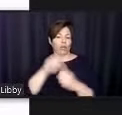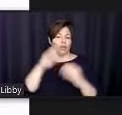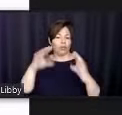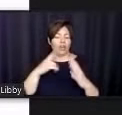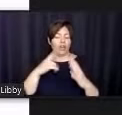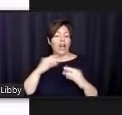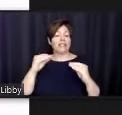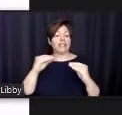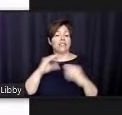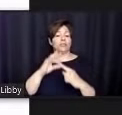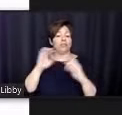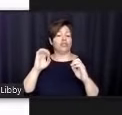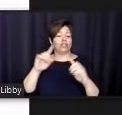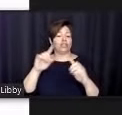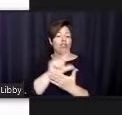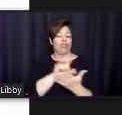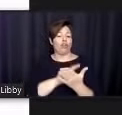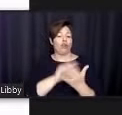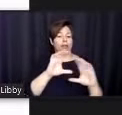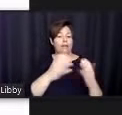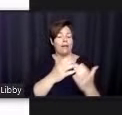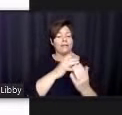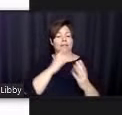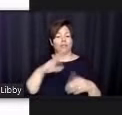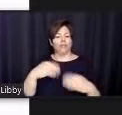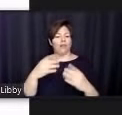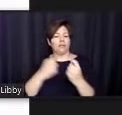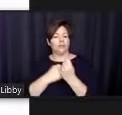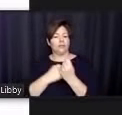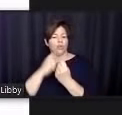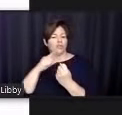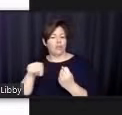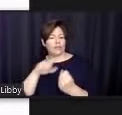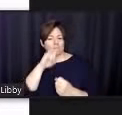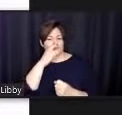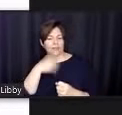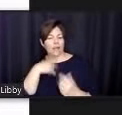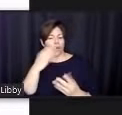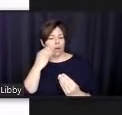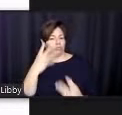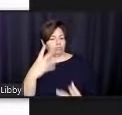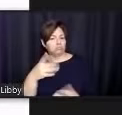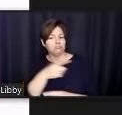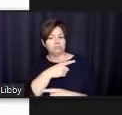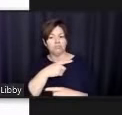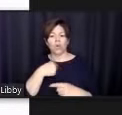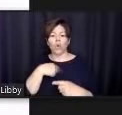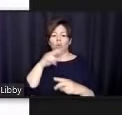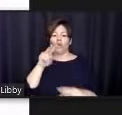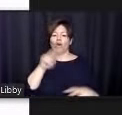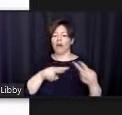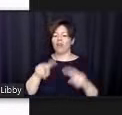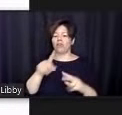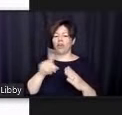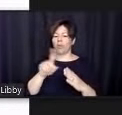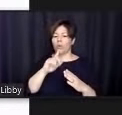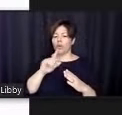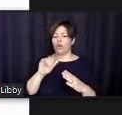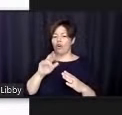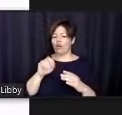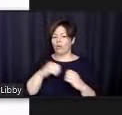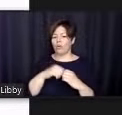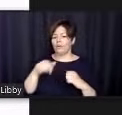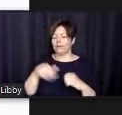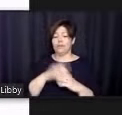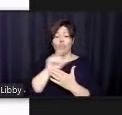special education law classes and provide a lot of supports for these kids. So I want to let you know that we're monitoring what we are with this. But the law has